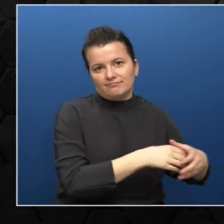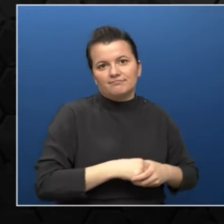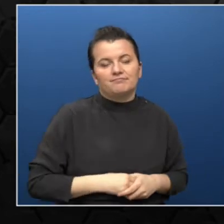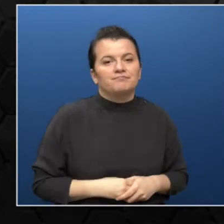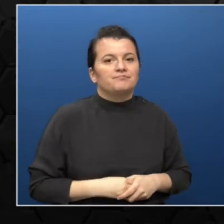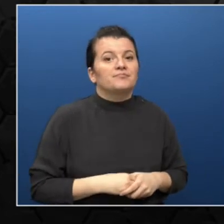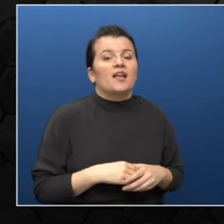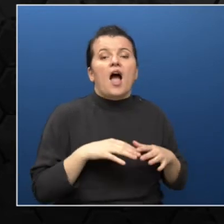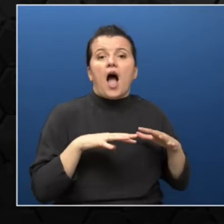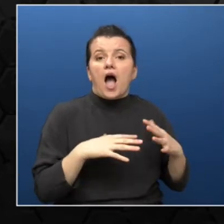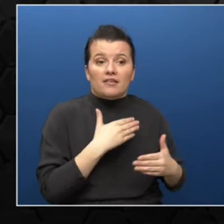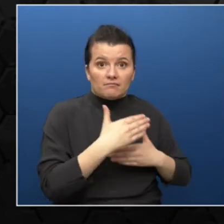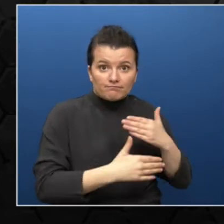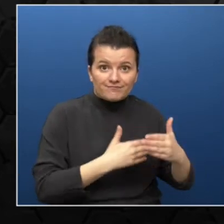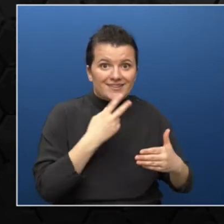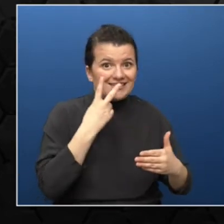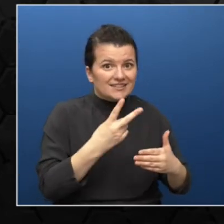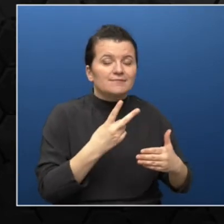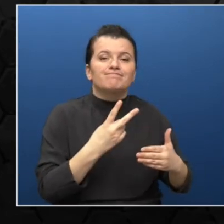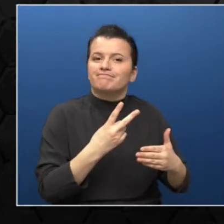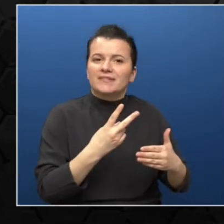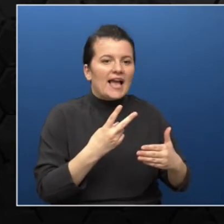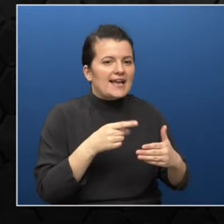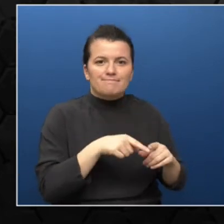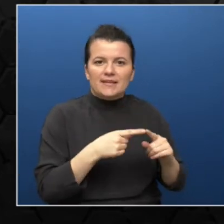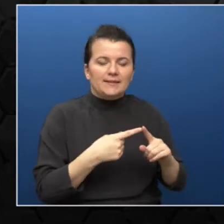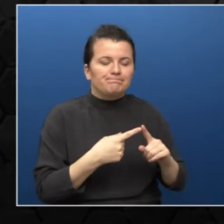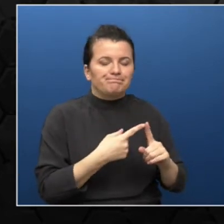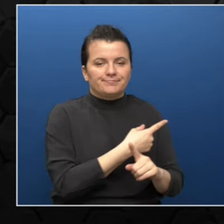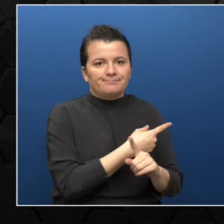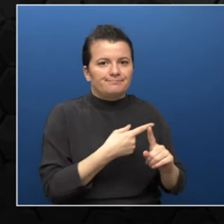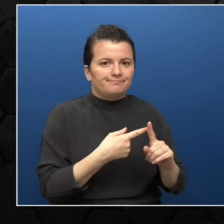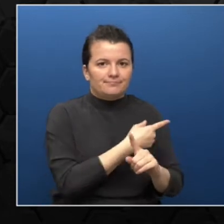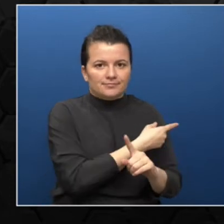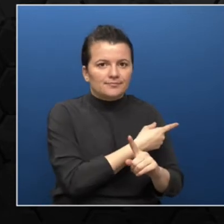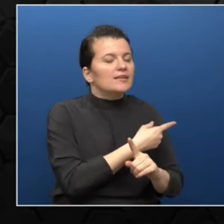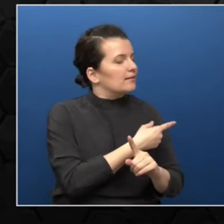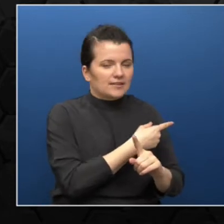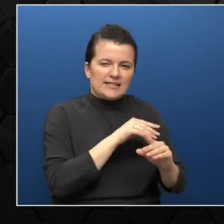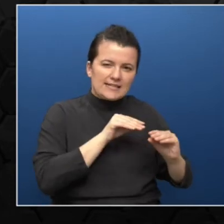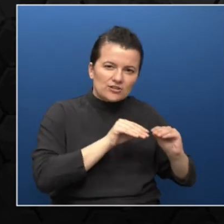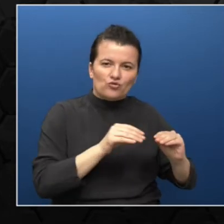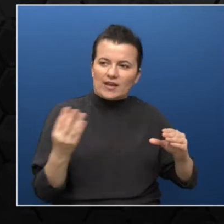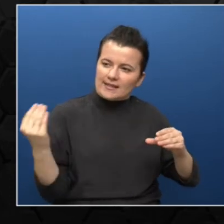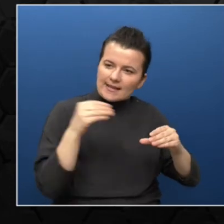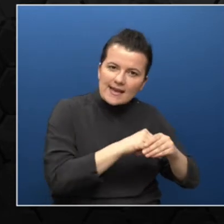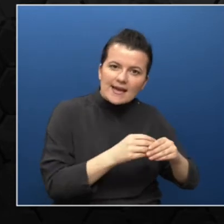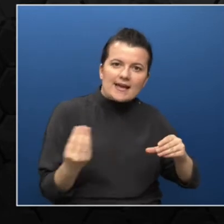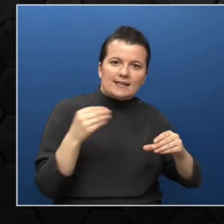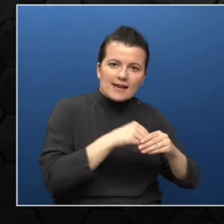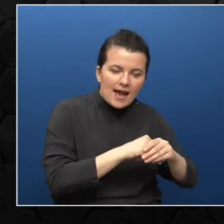machine learning model until you are happy and you can export it and use it in your use case.